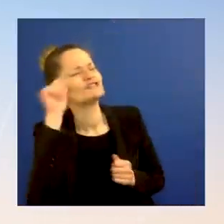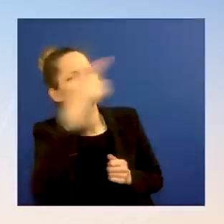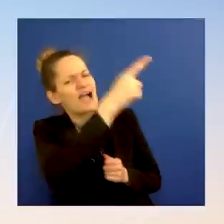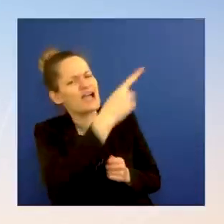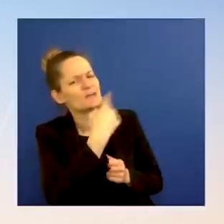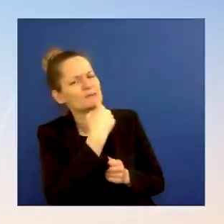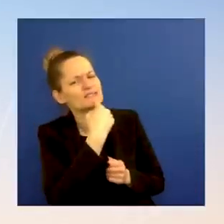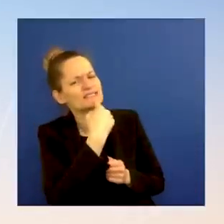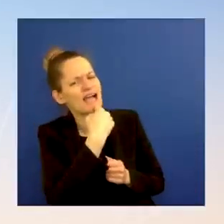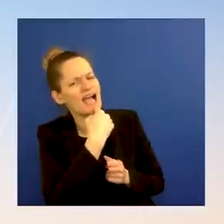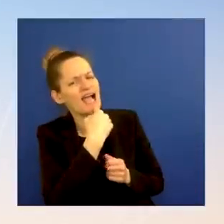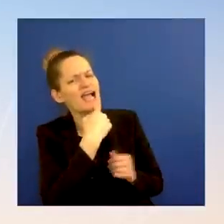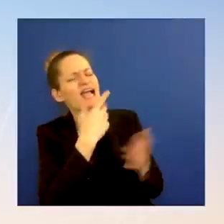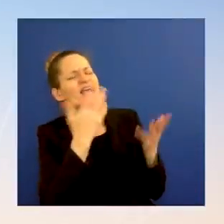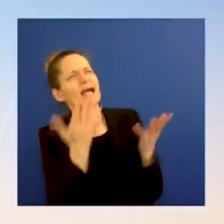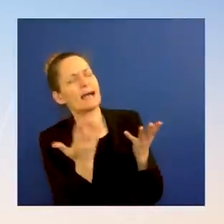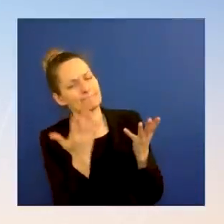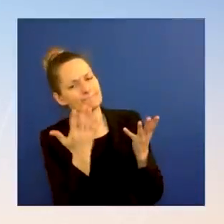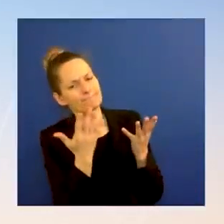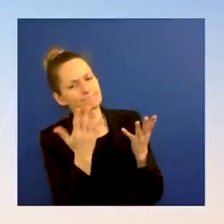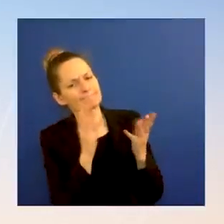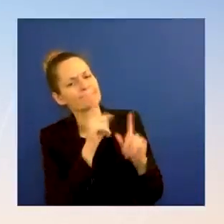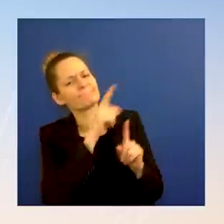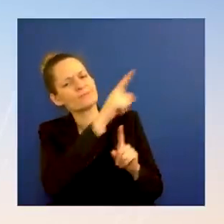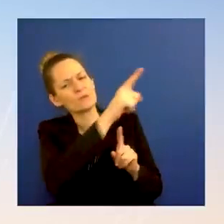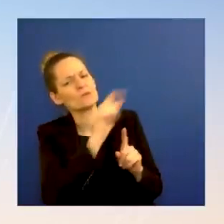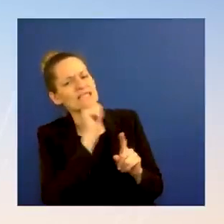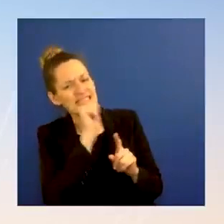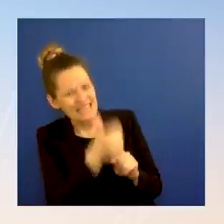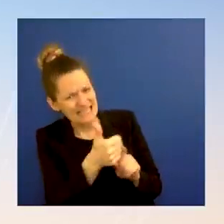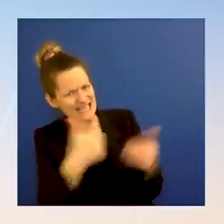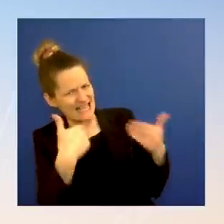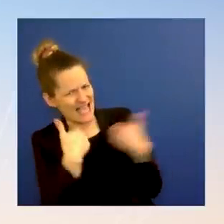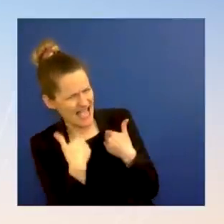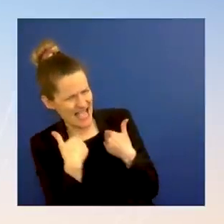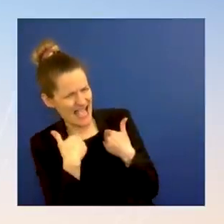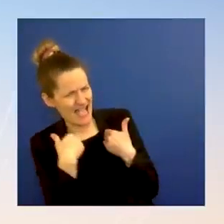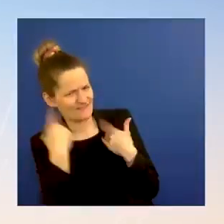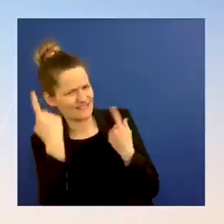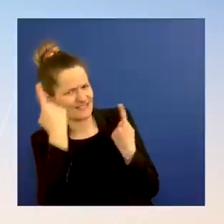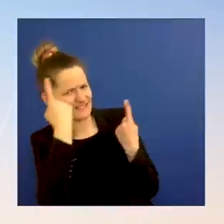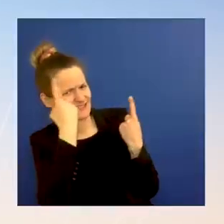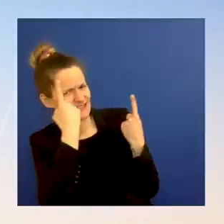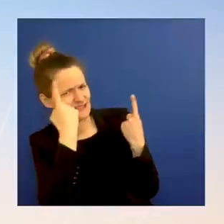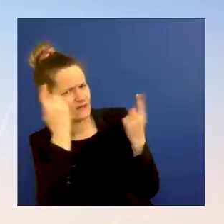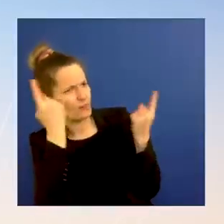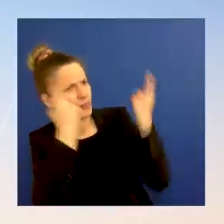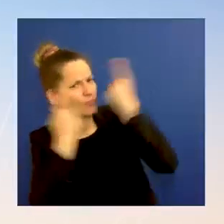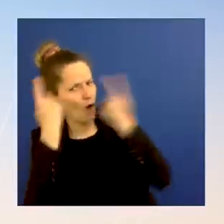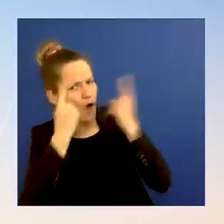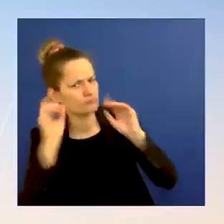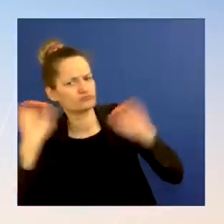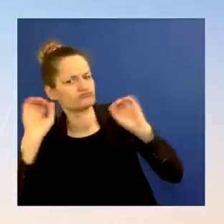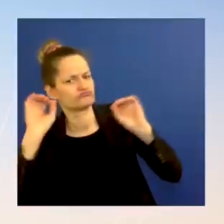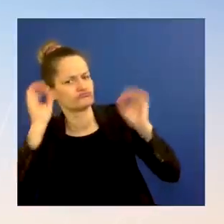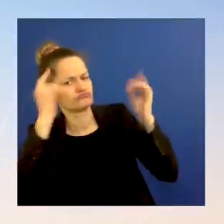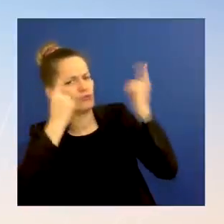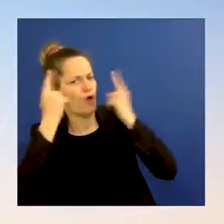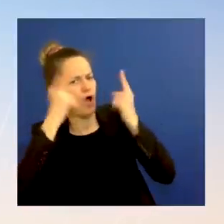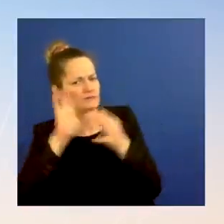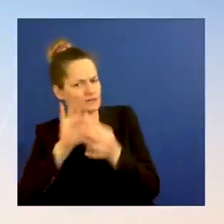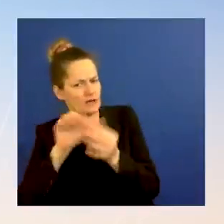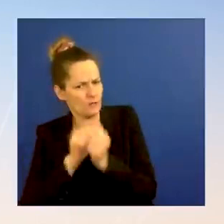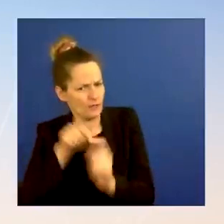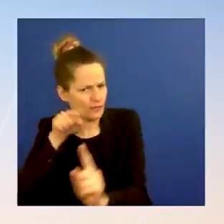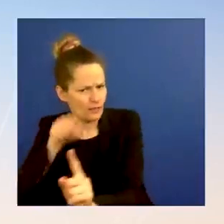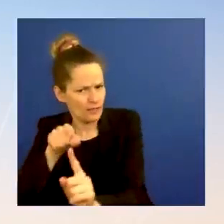now it sounds like the White House actually is considering cutting off Russian oil imports. What changed? Is it just this drumbeat